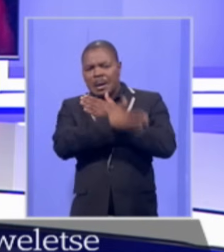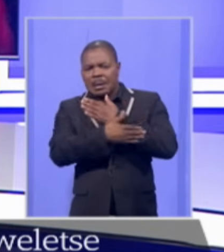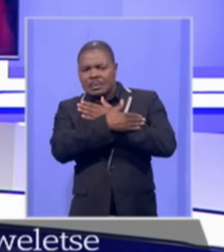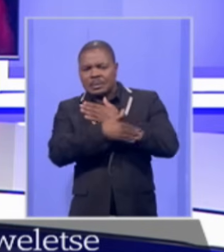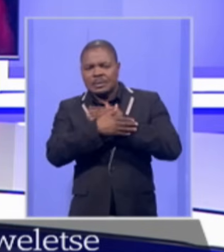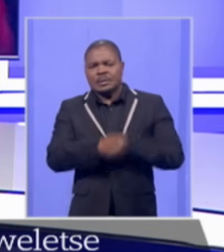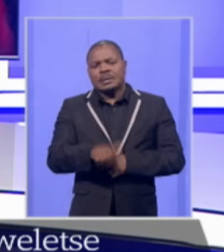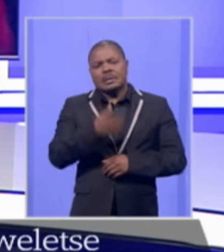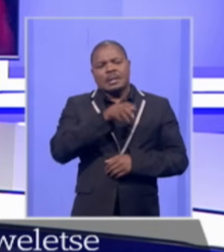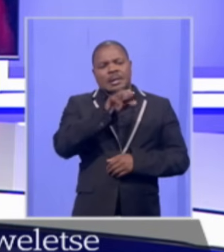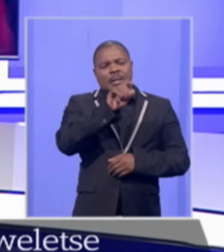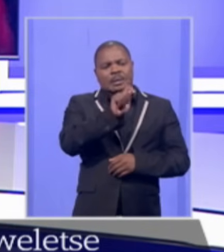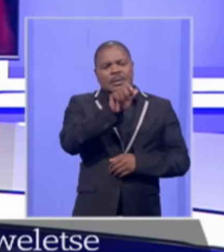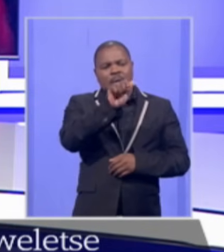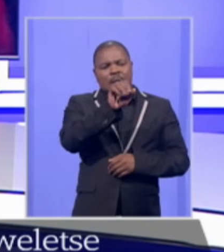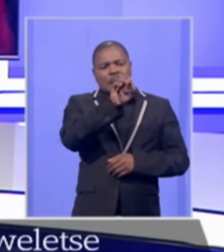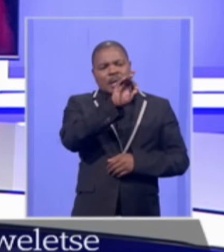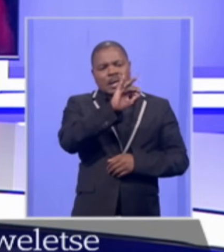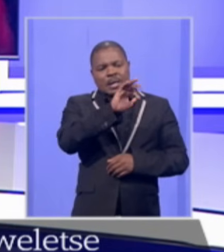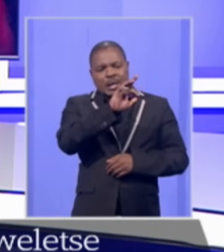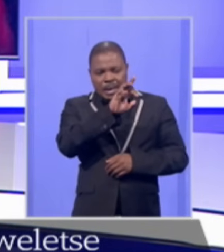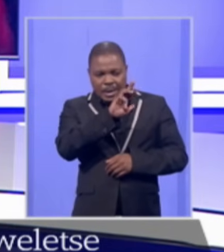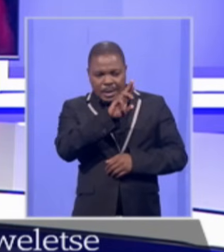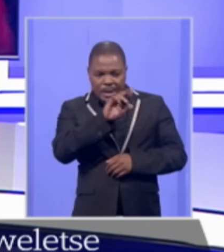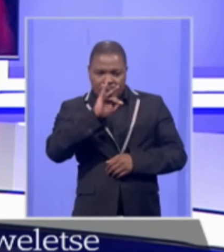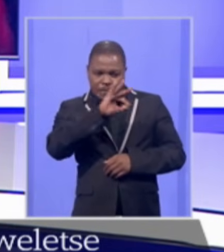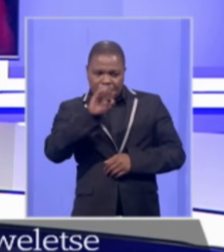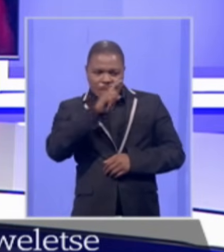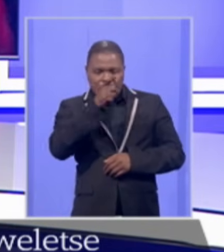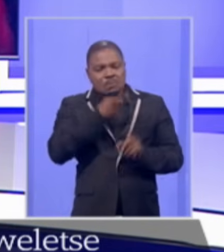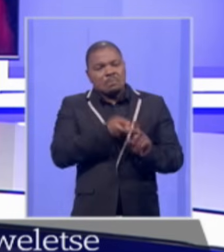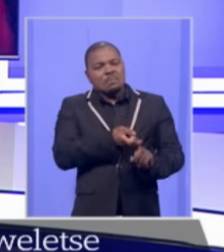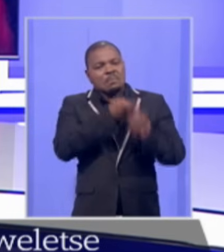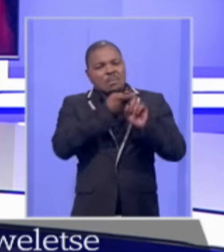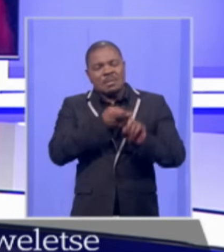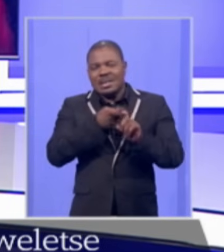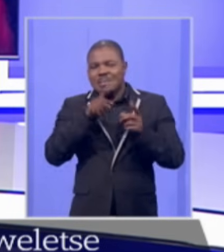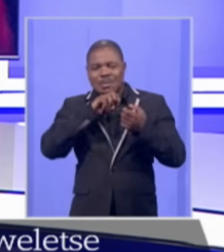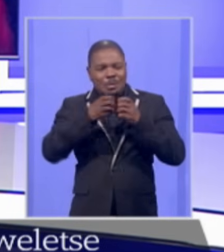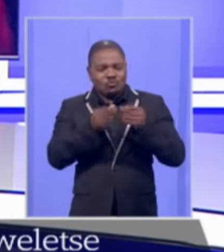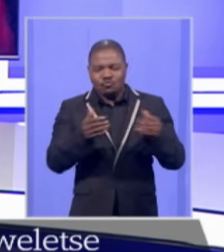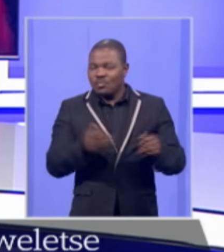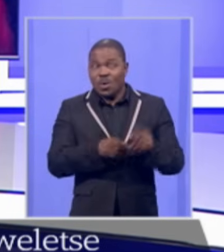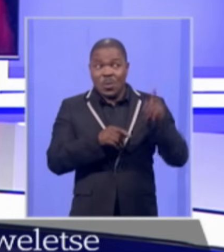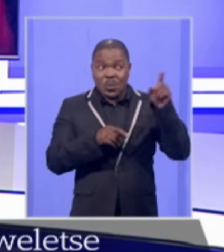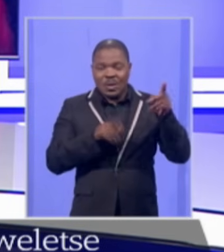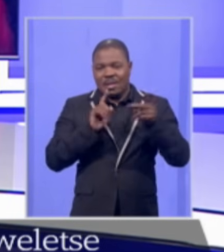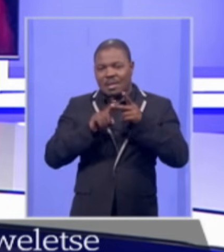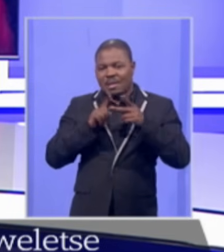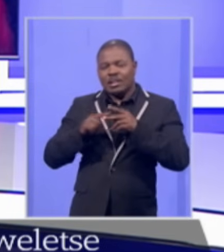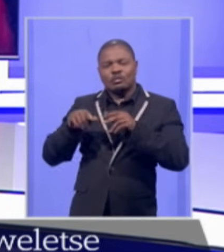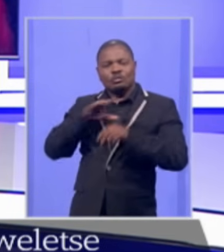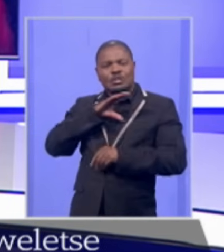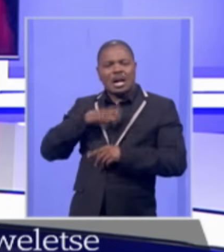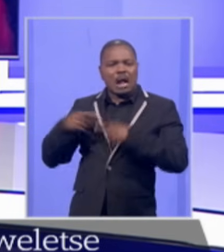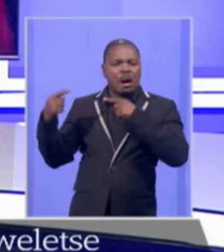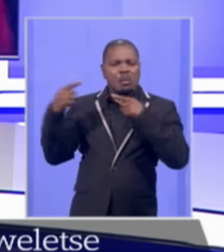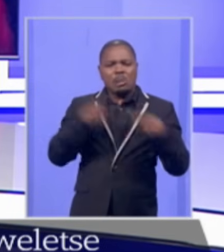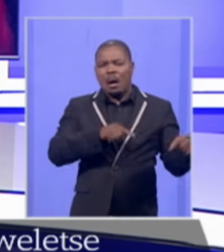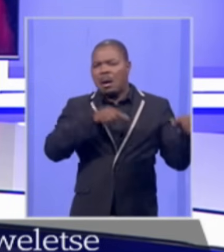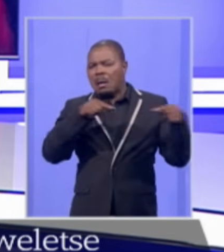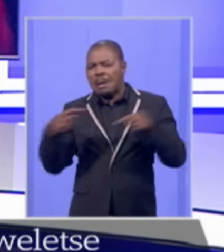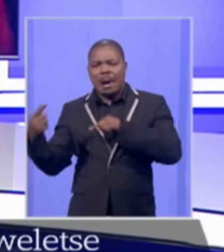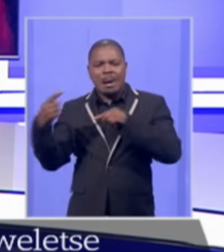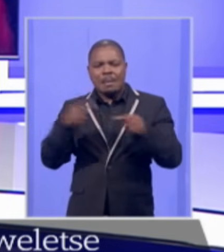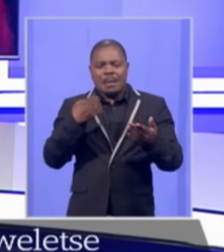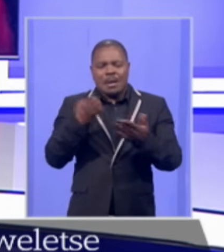rarabolole ntwa ya kgwebisano gotlhelele. Amerika o tswelela go lwana ntwa ya kgwebisano le China, mme seo se tlile go ama kgwebisano